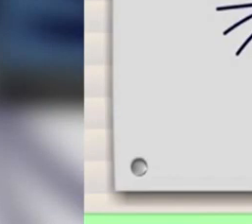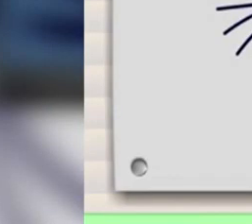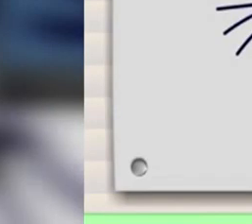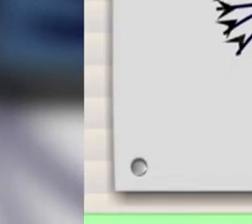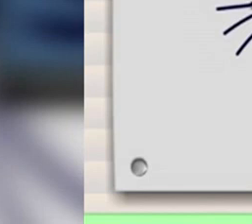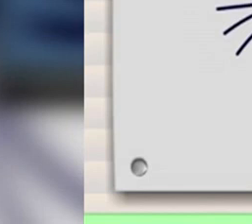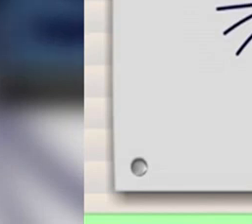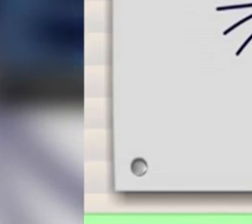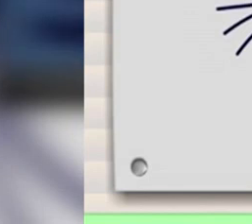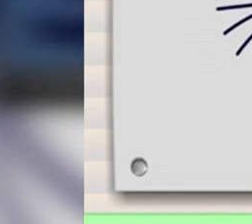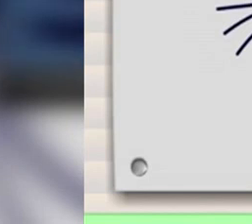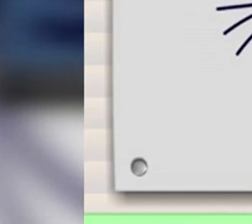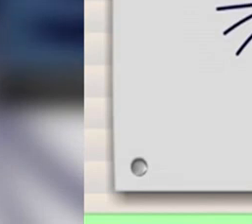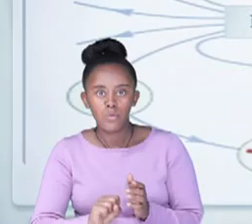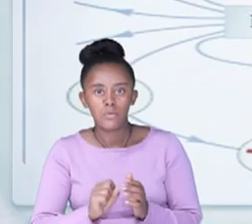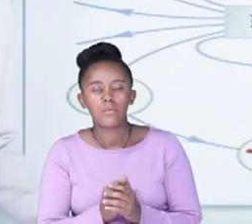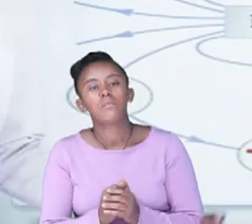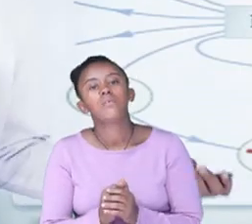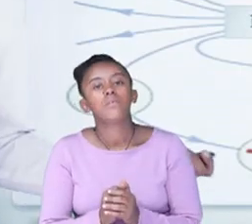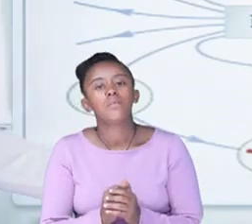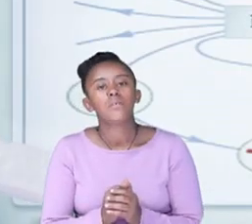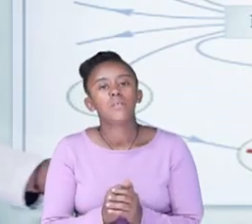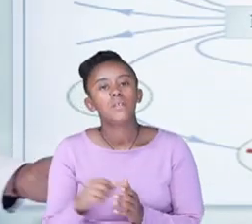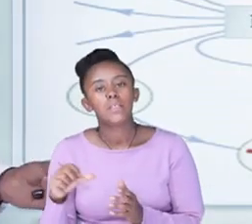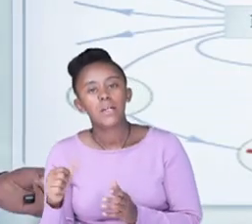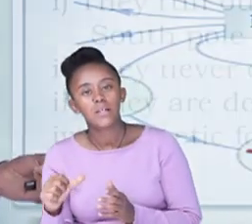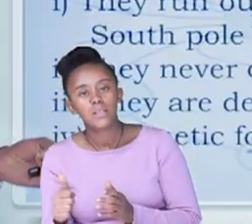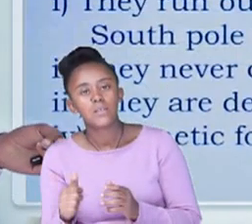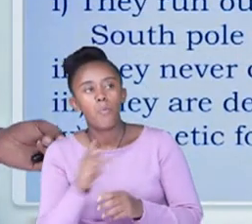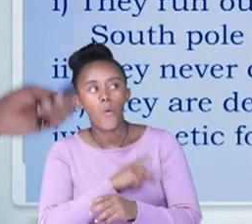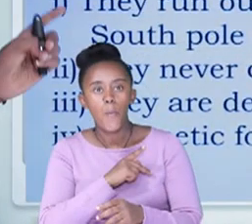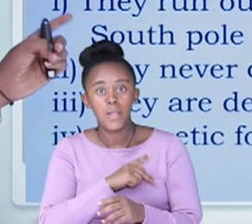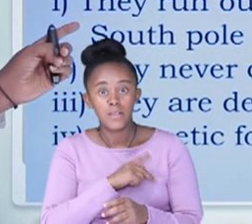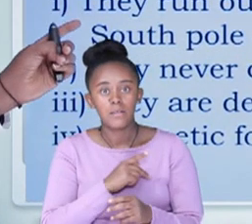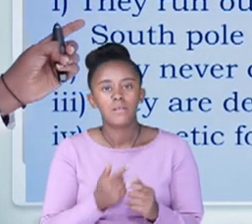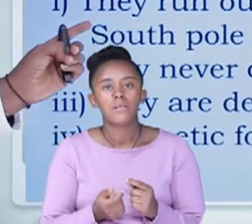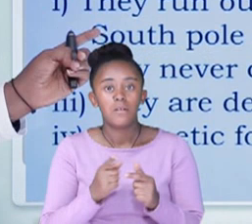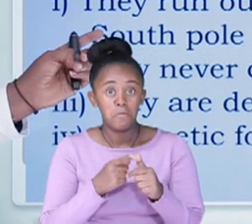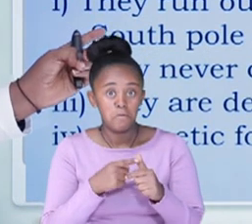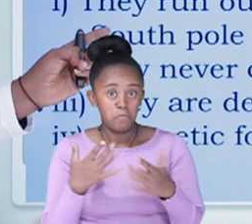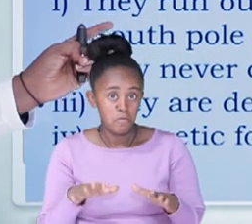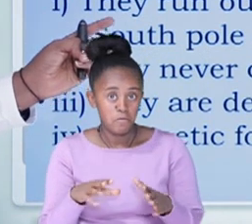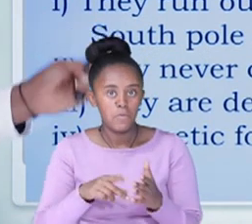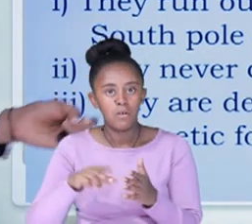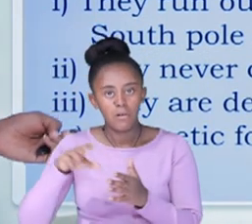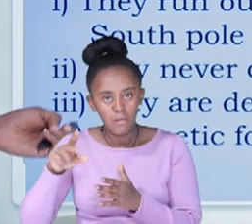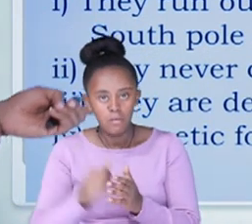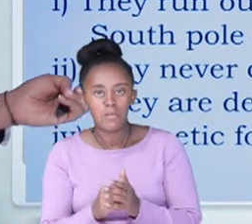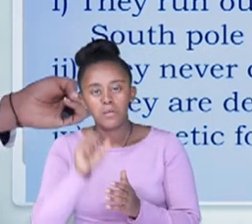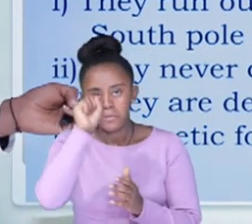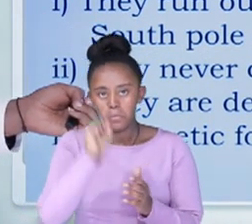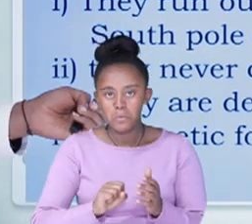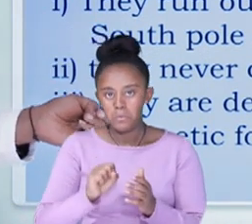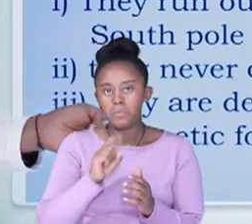into south pole. And the other property is, the first property, they run out from north and run into